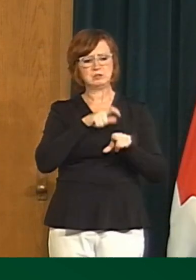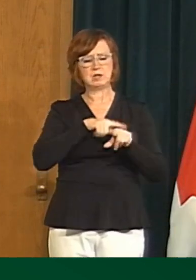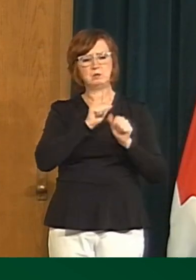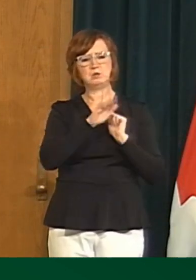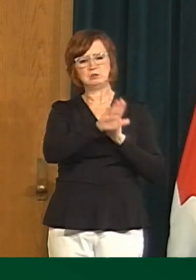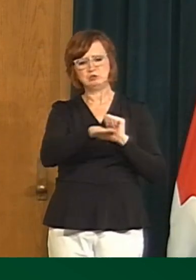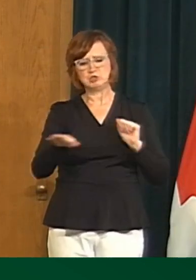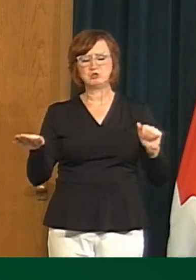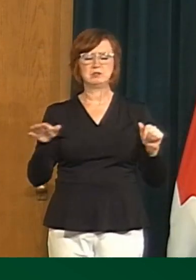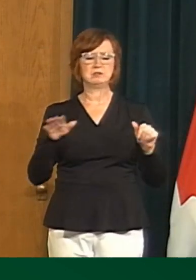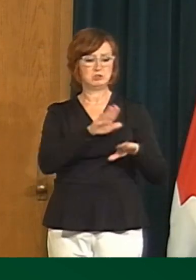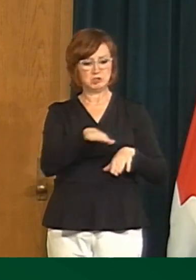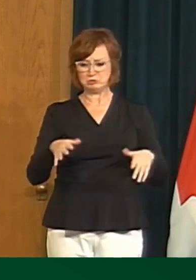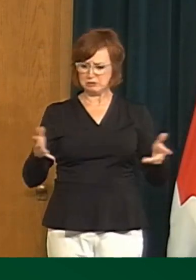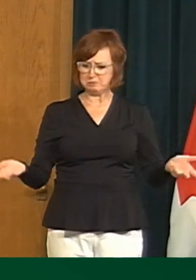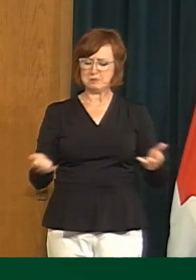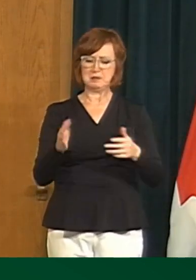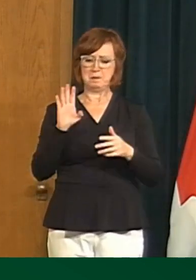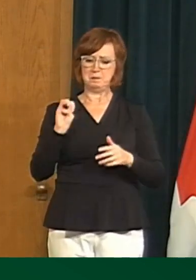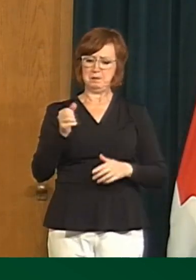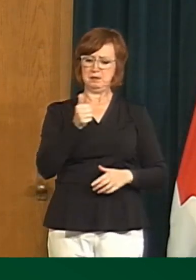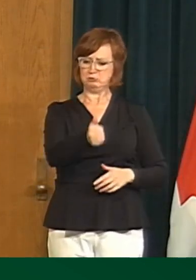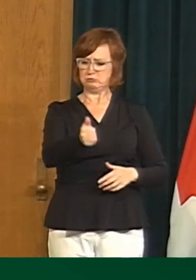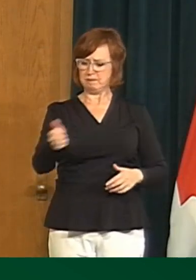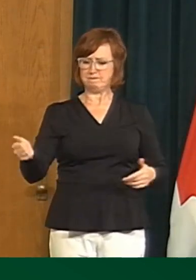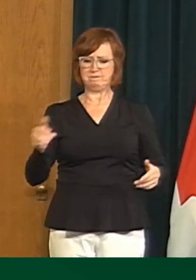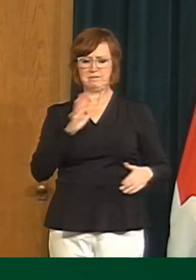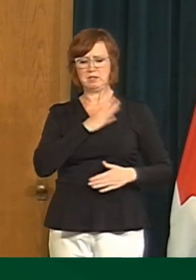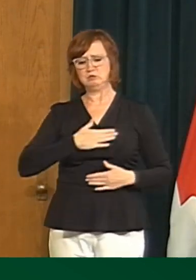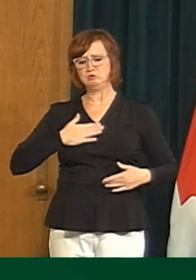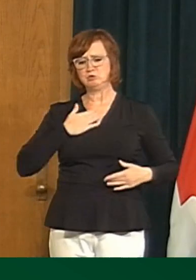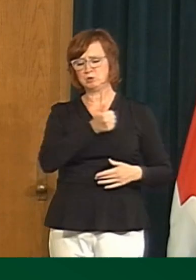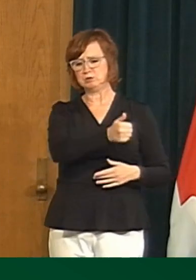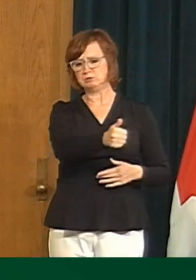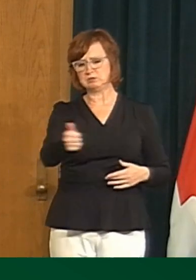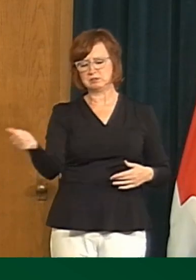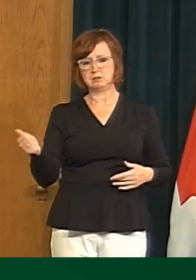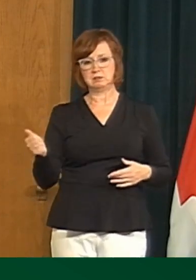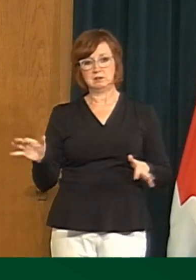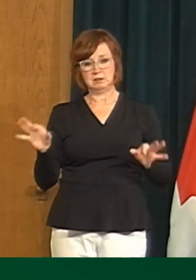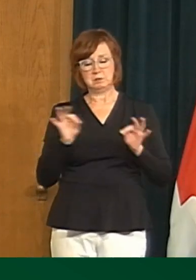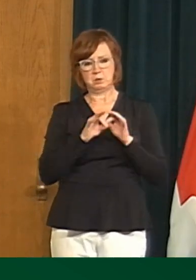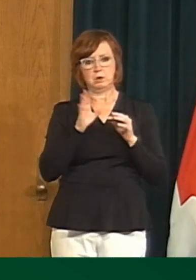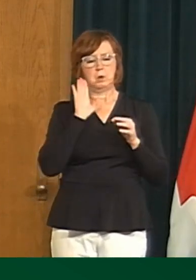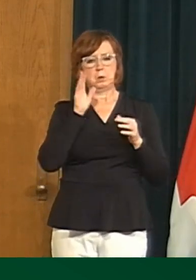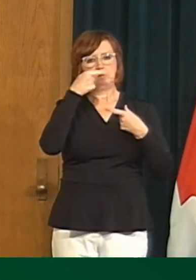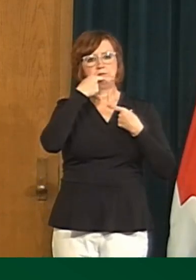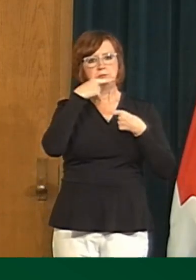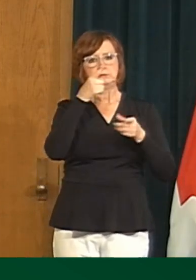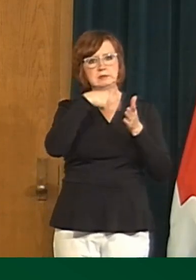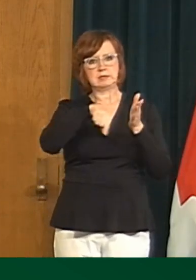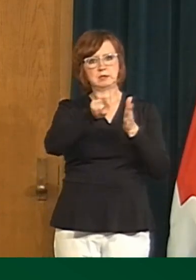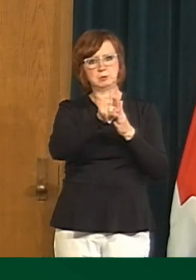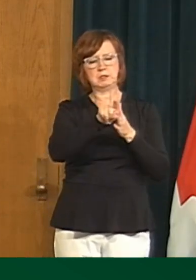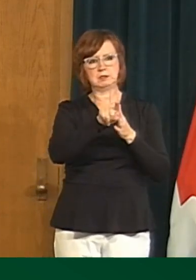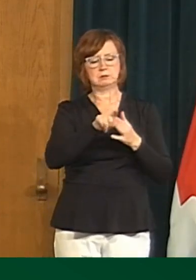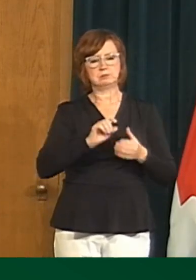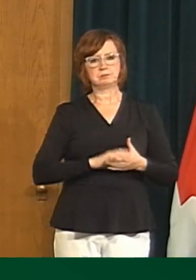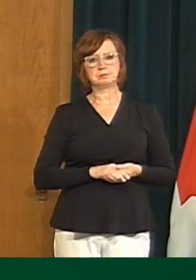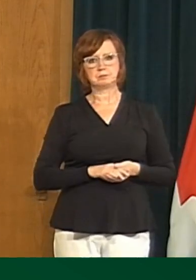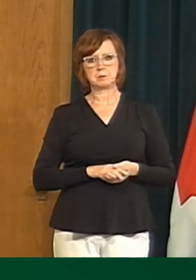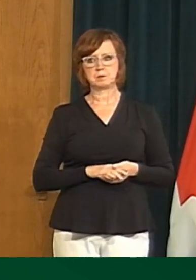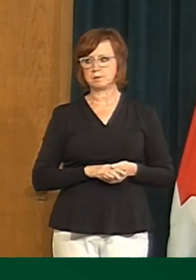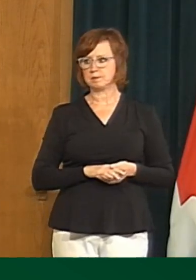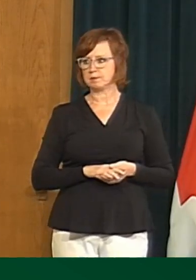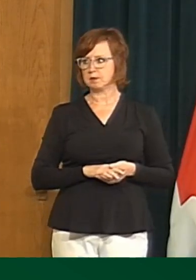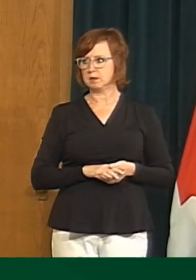endeavor to bring forward a number of these parameters likely early next week. And I'd just like to add